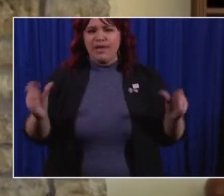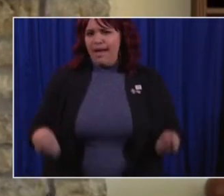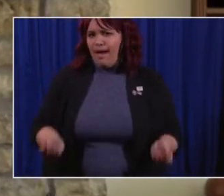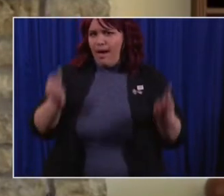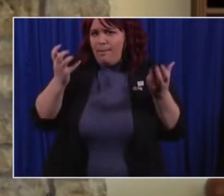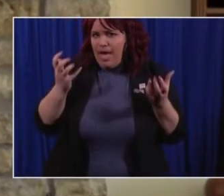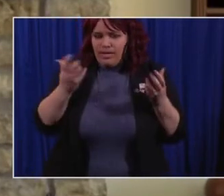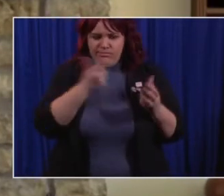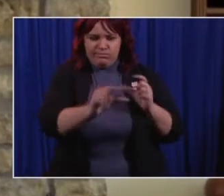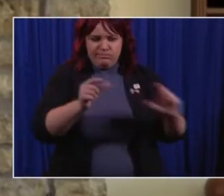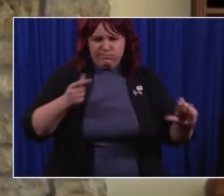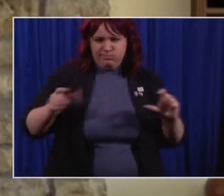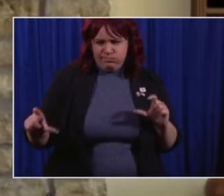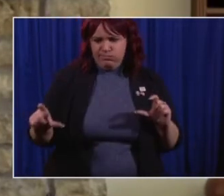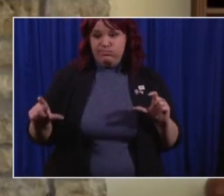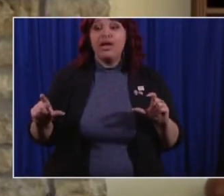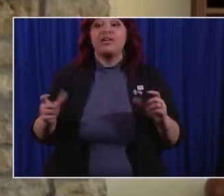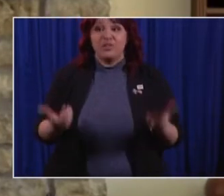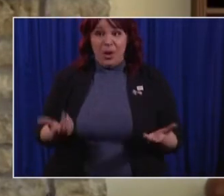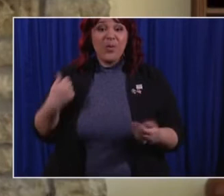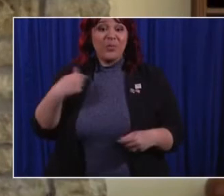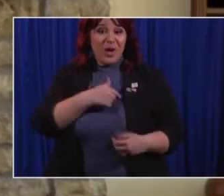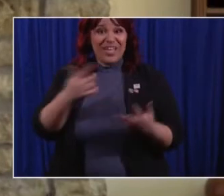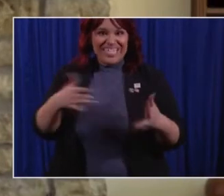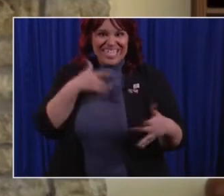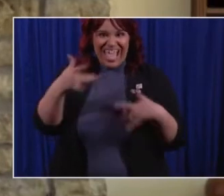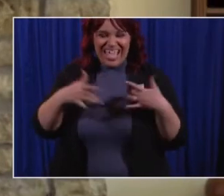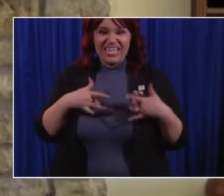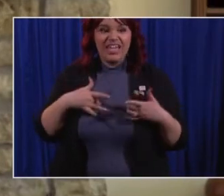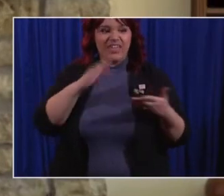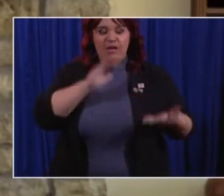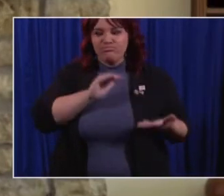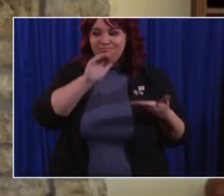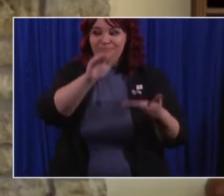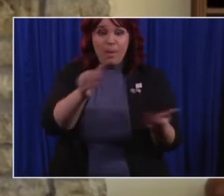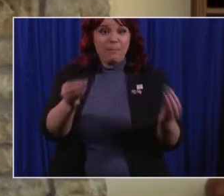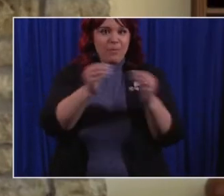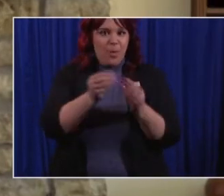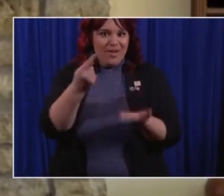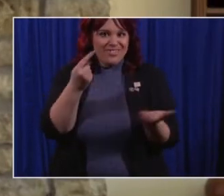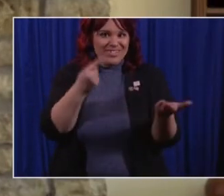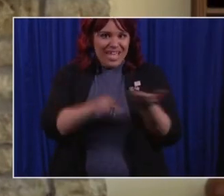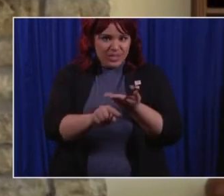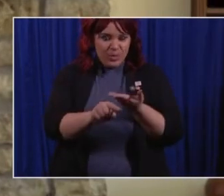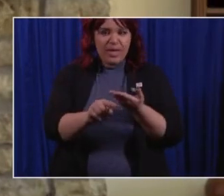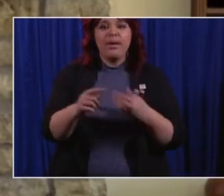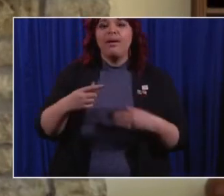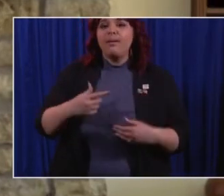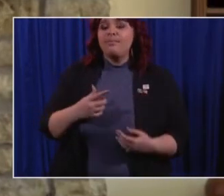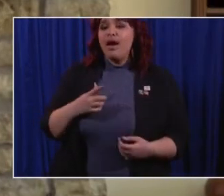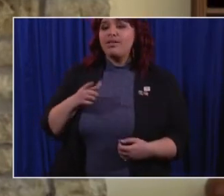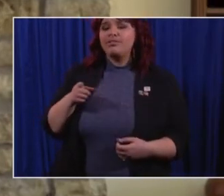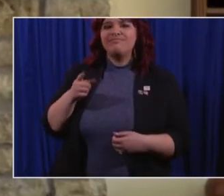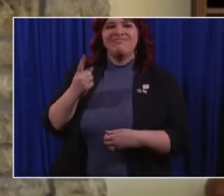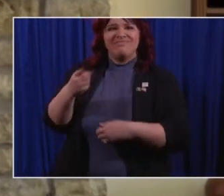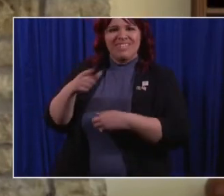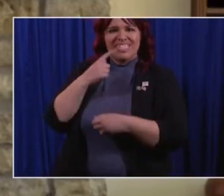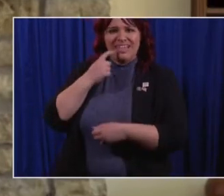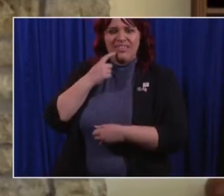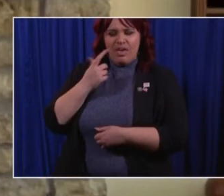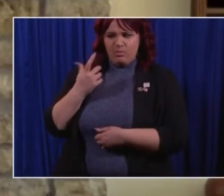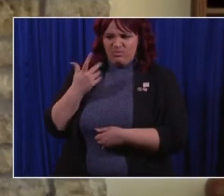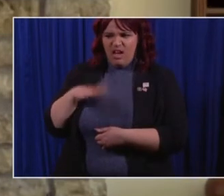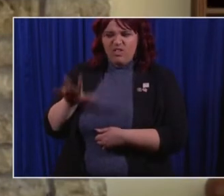since vaccinations began, which they're very excited about. But Clark County Combined Health District says it's receiving 3,500 first dose vaccines,